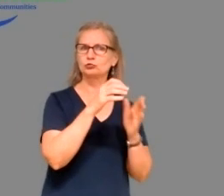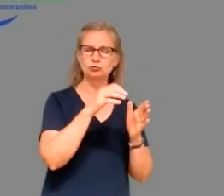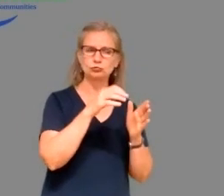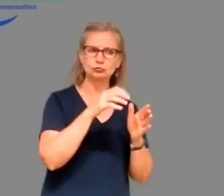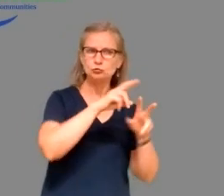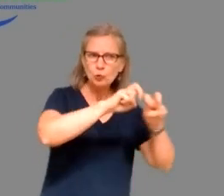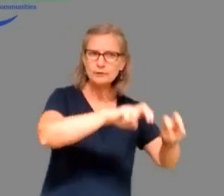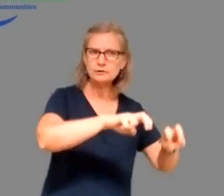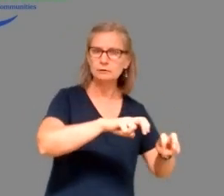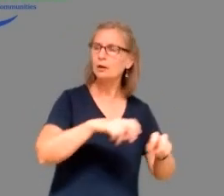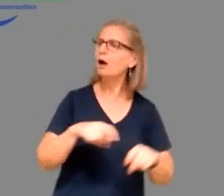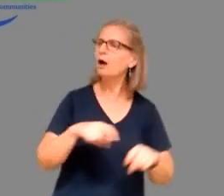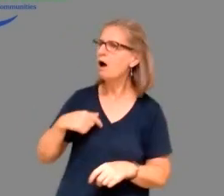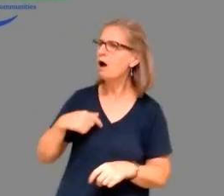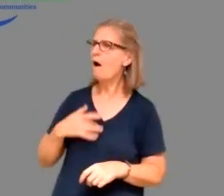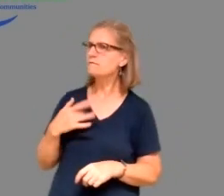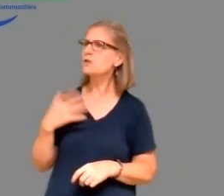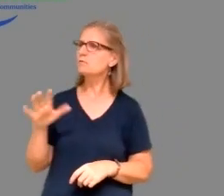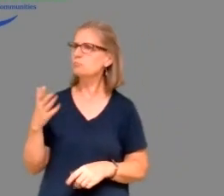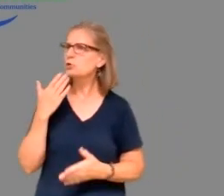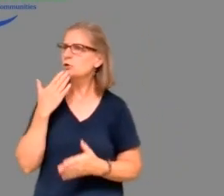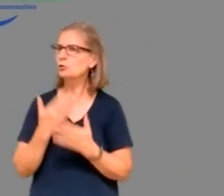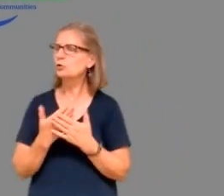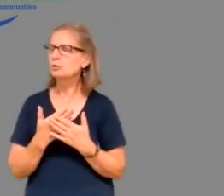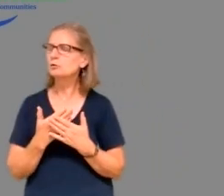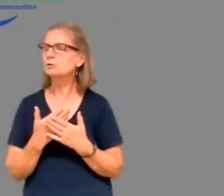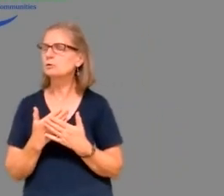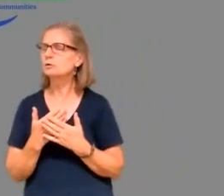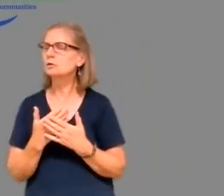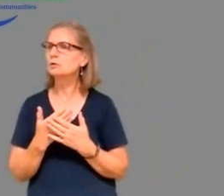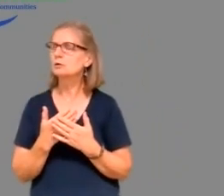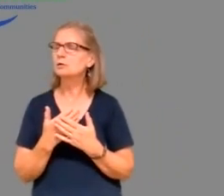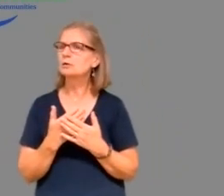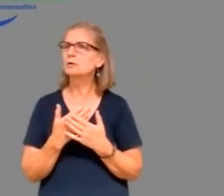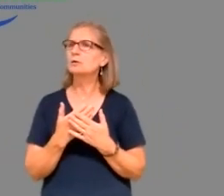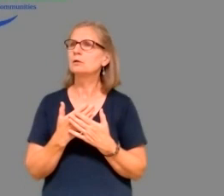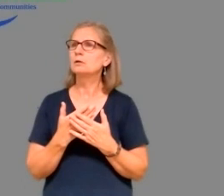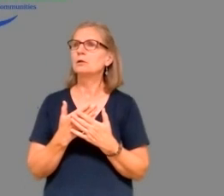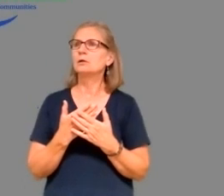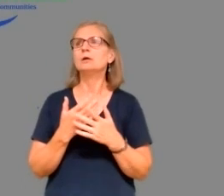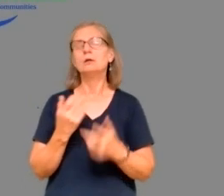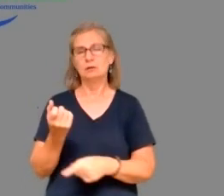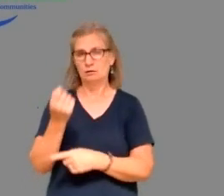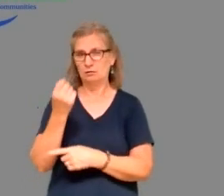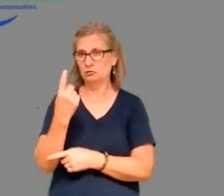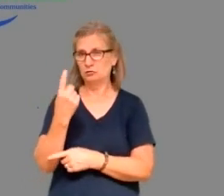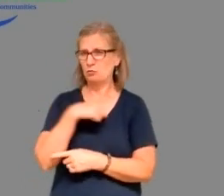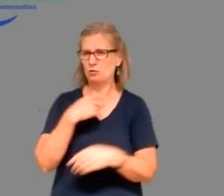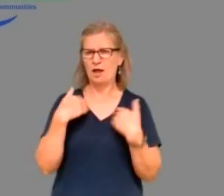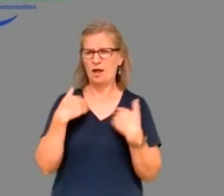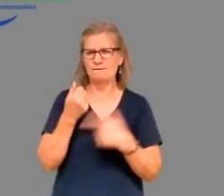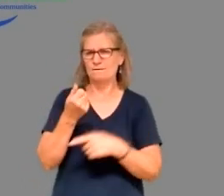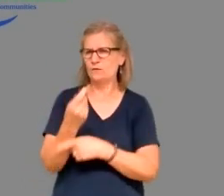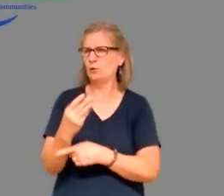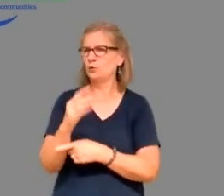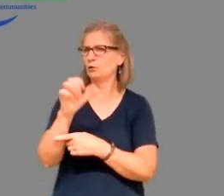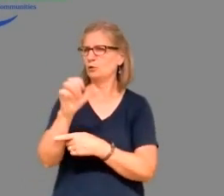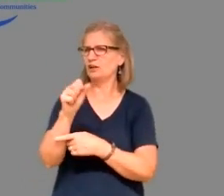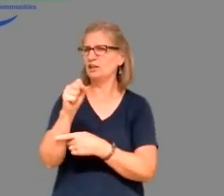I feel pretty good. I don't, you know, we haven't had to do a lot of it compared to a lot of